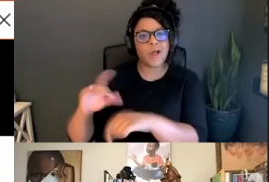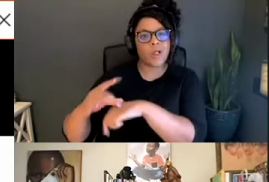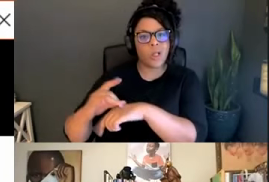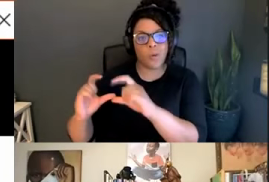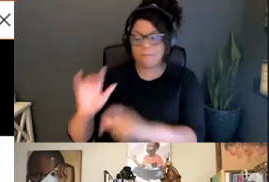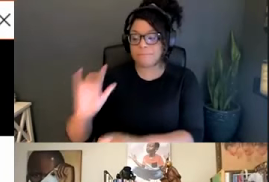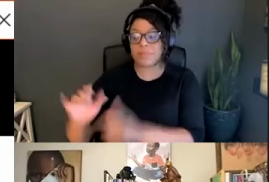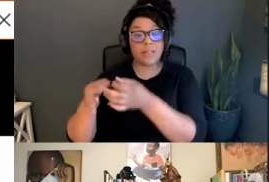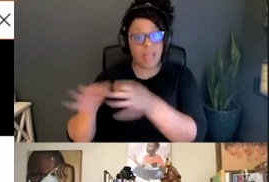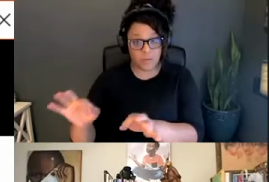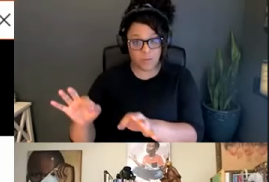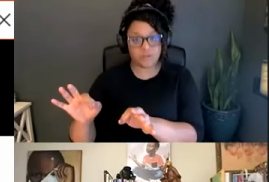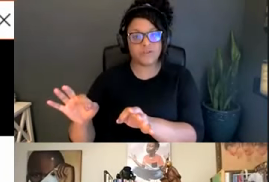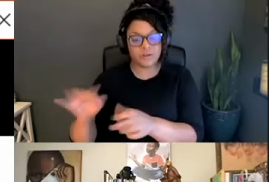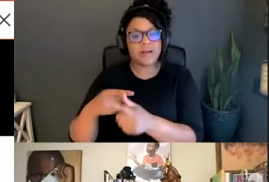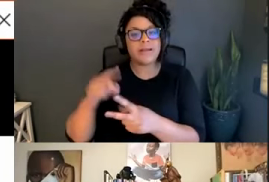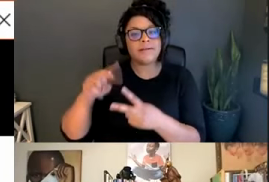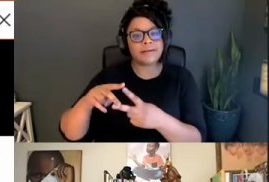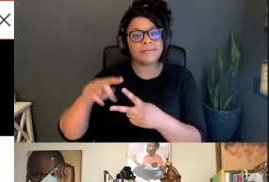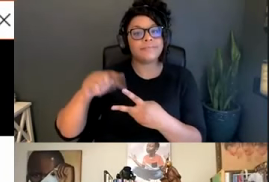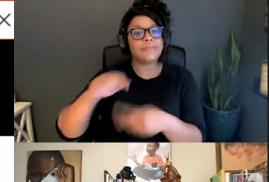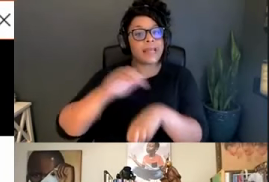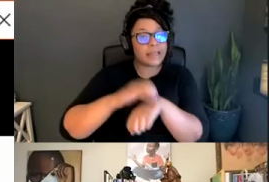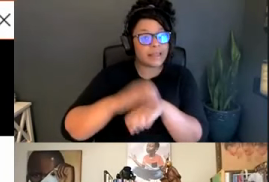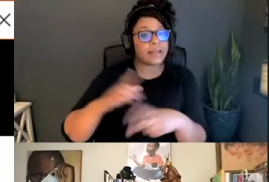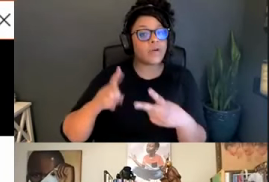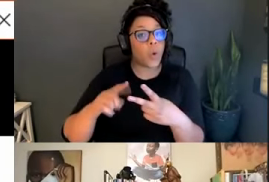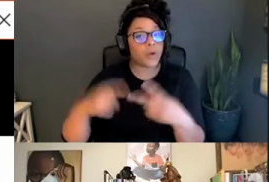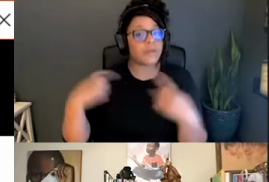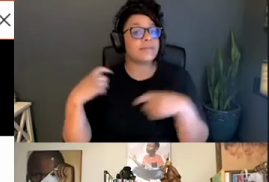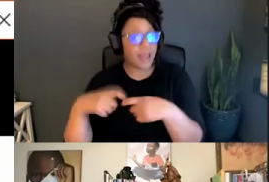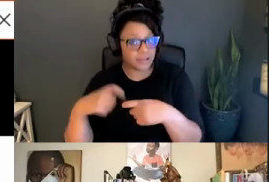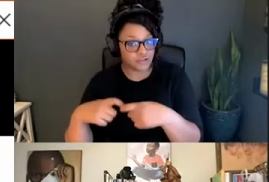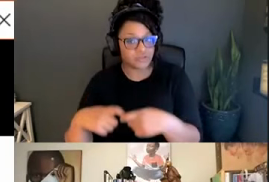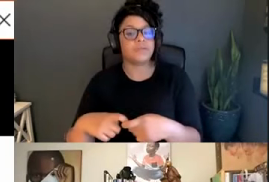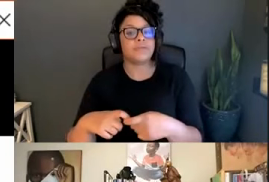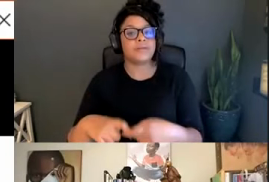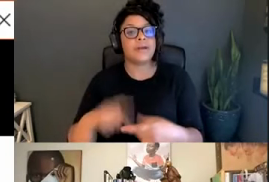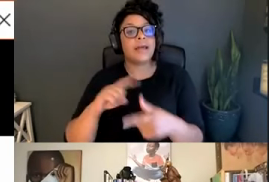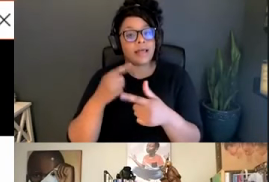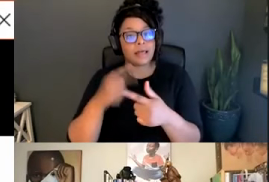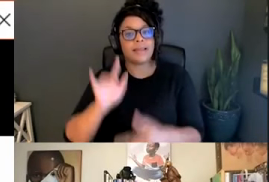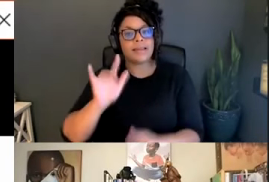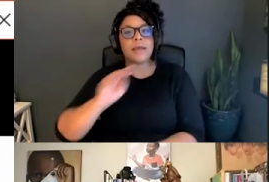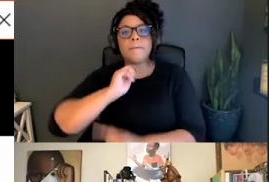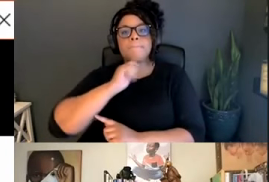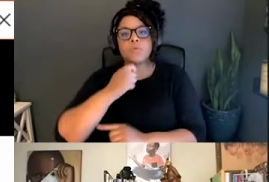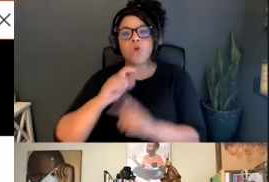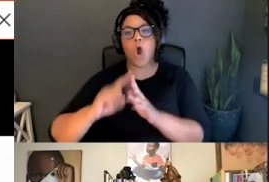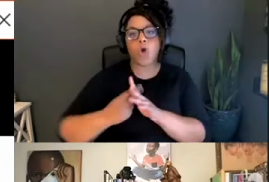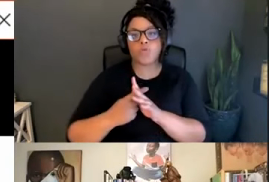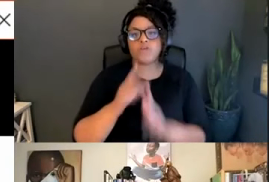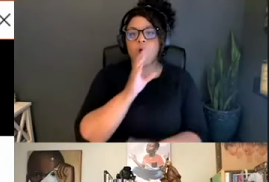language, and you're going to select either English or Spanish, and then select mute original audio. So if you would like